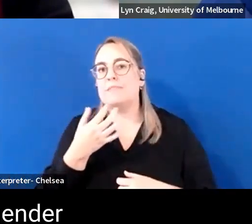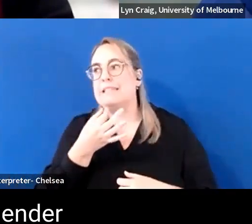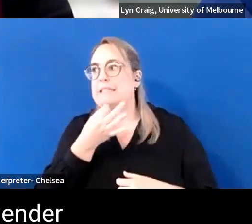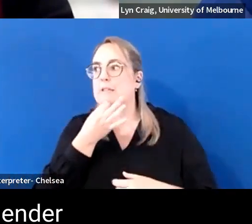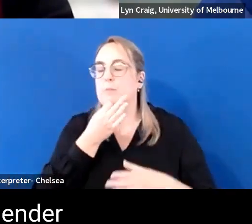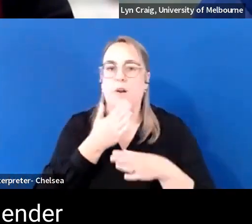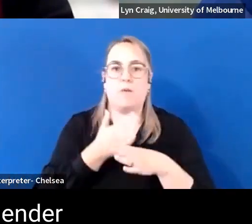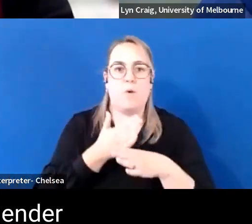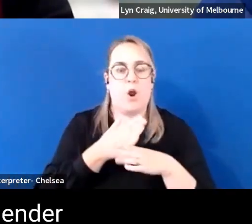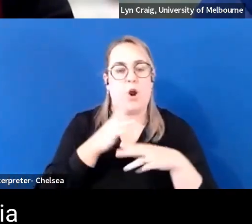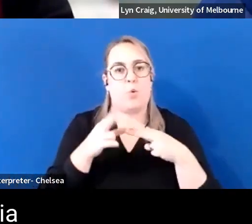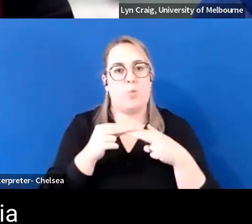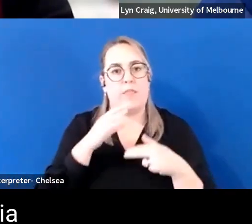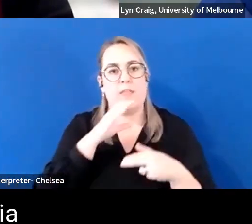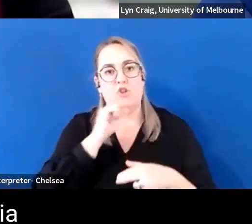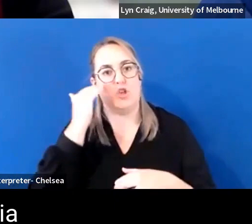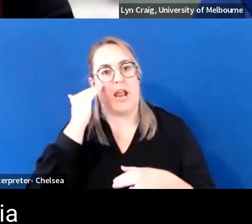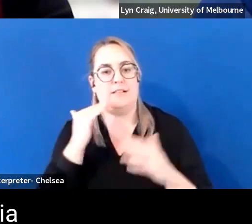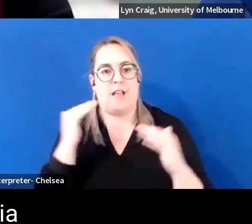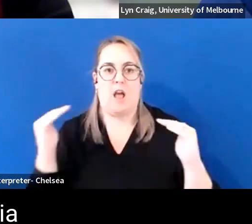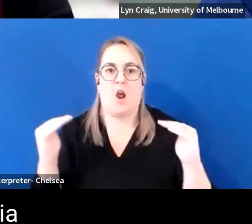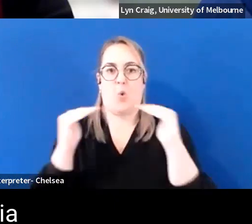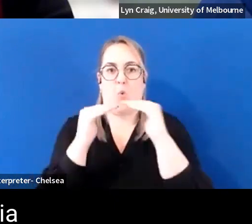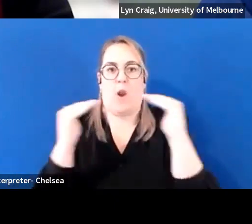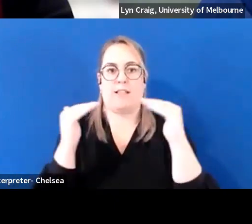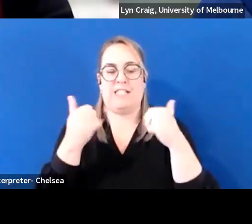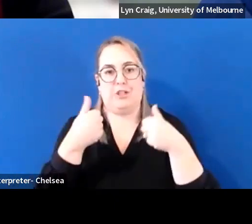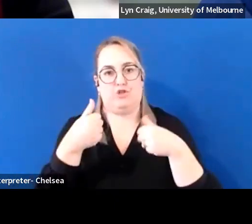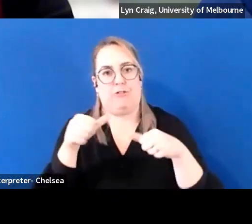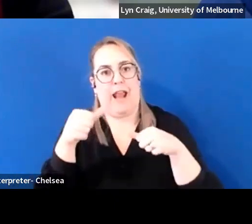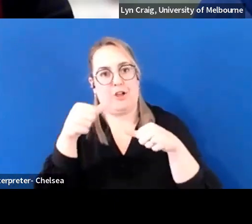around the gender equality strategy in Victoria a couple of years